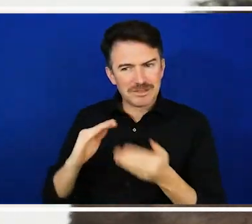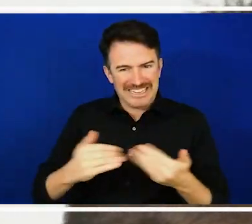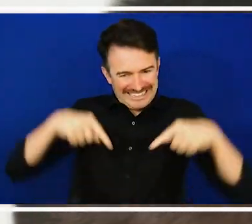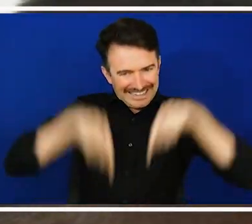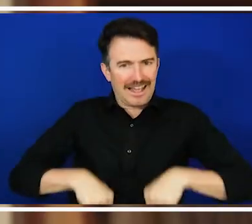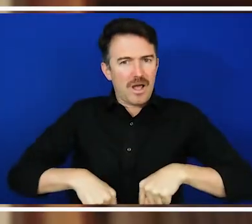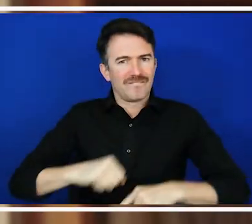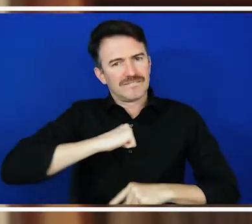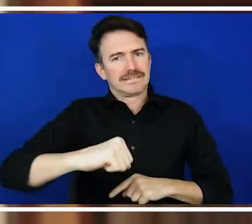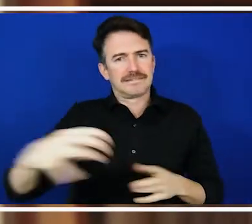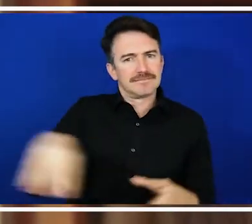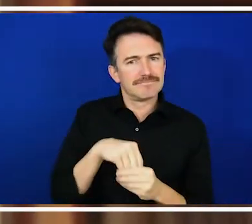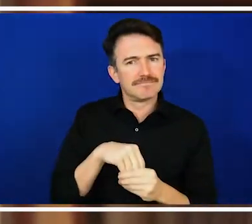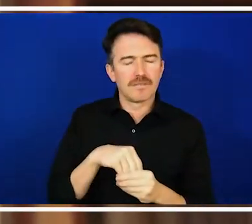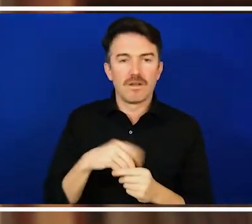solution.